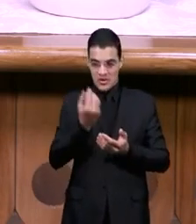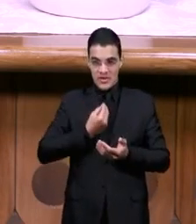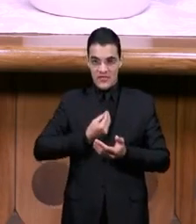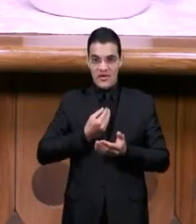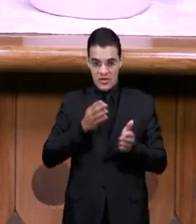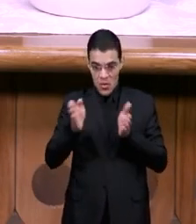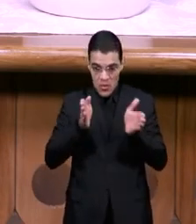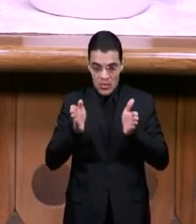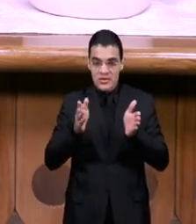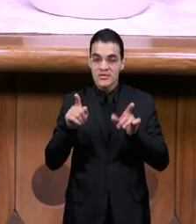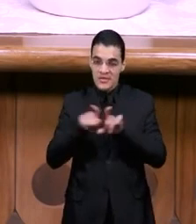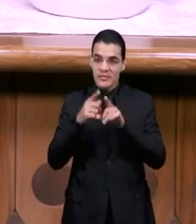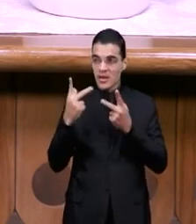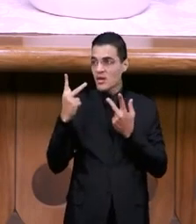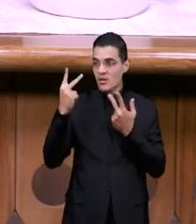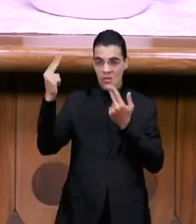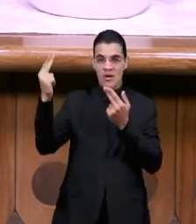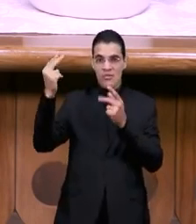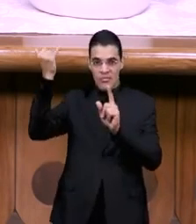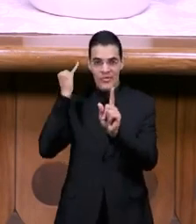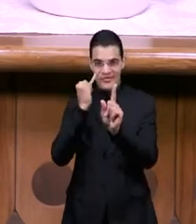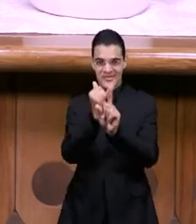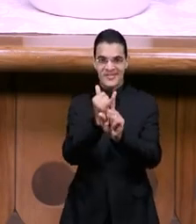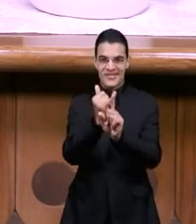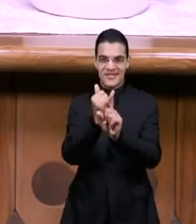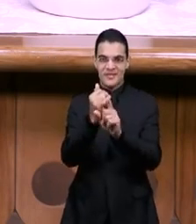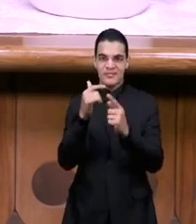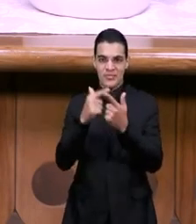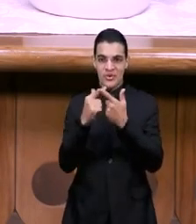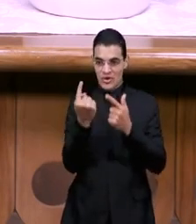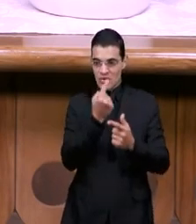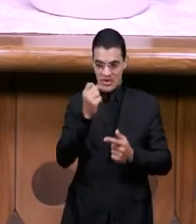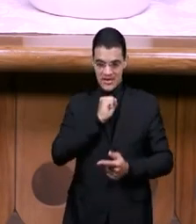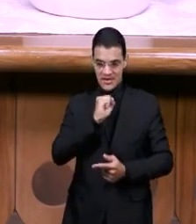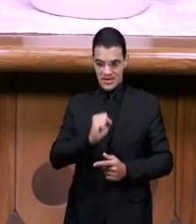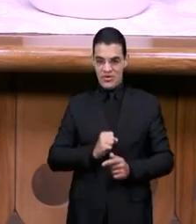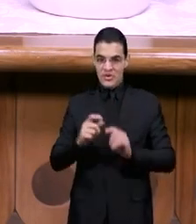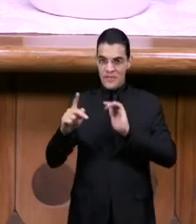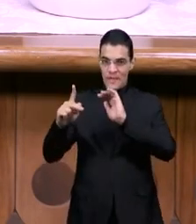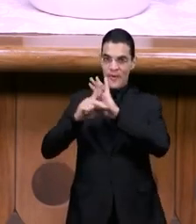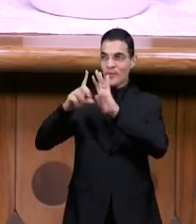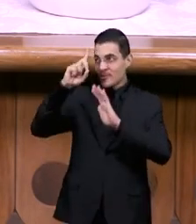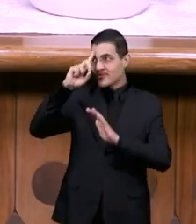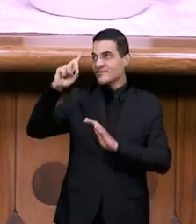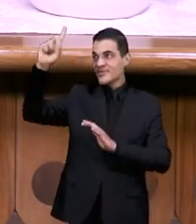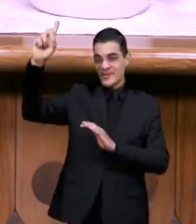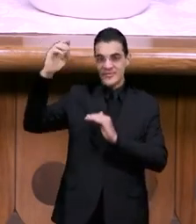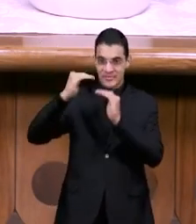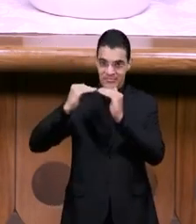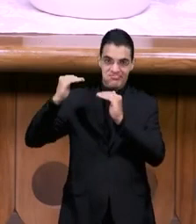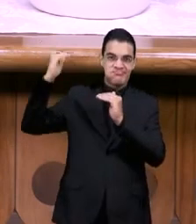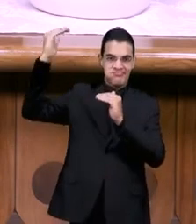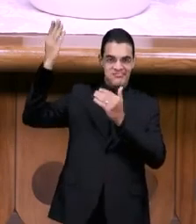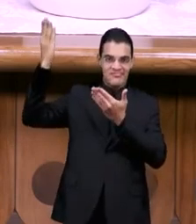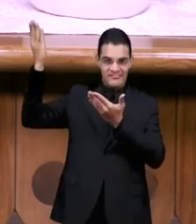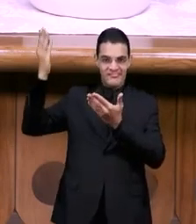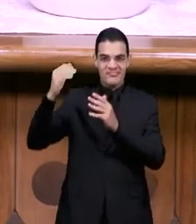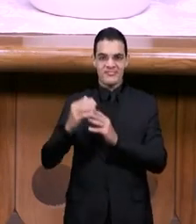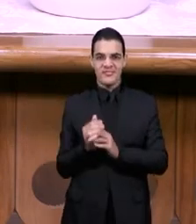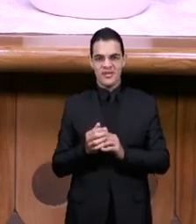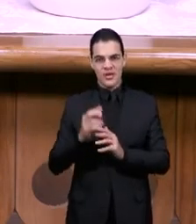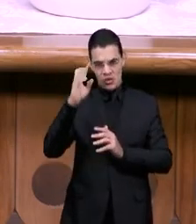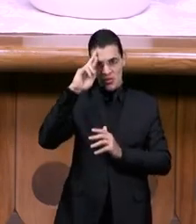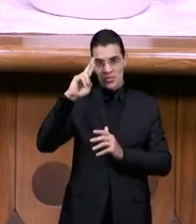our lives now in a spiritual manner. We are priests of the living God. The Lord has given